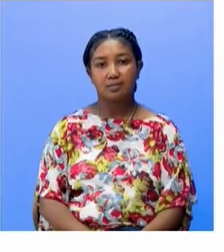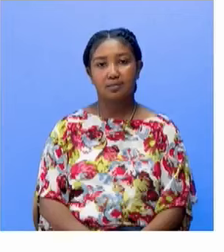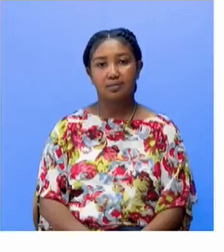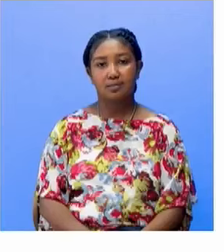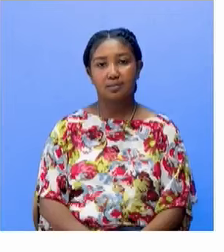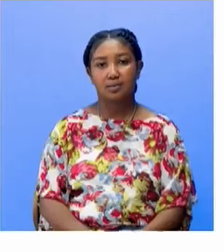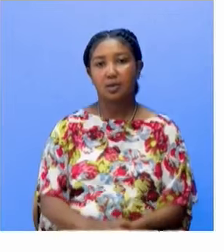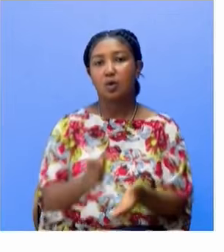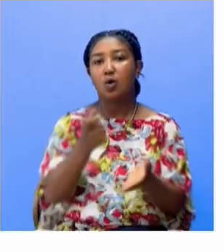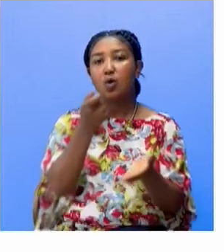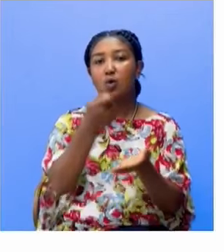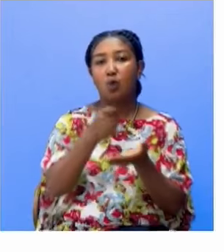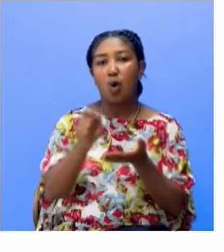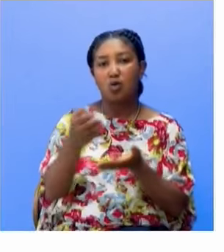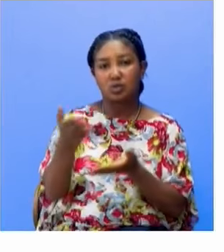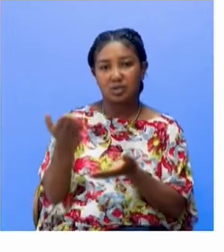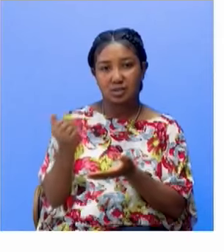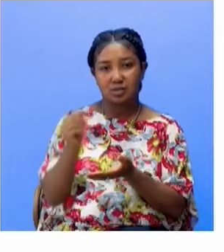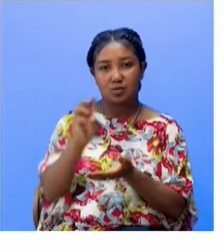wrote.